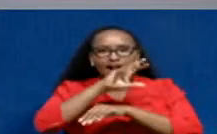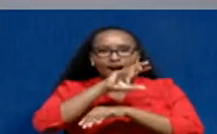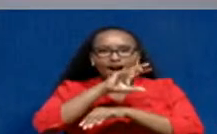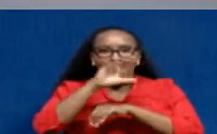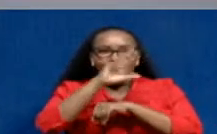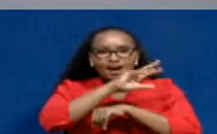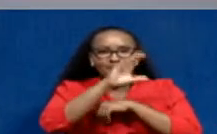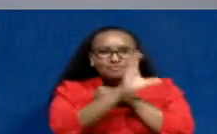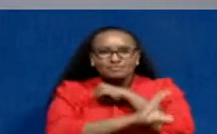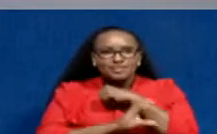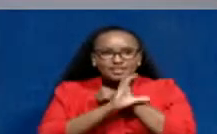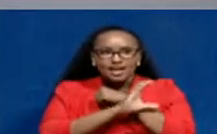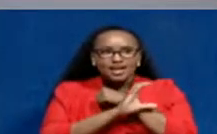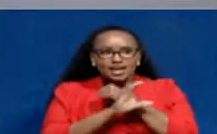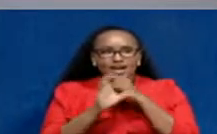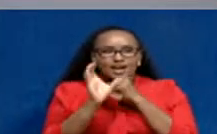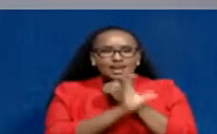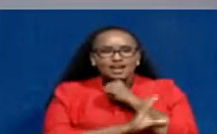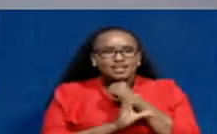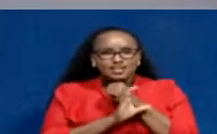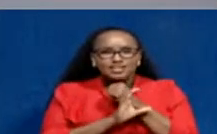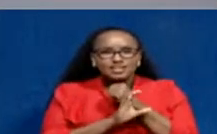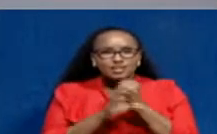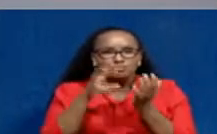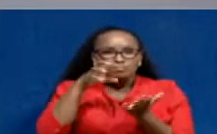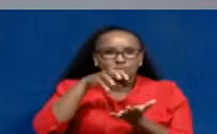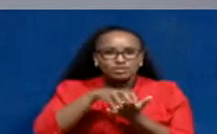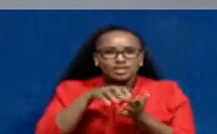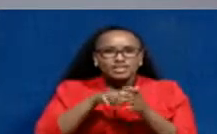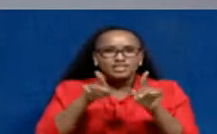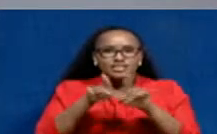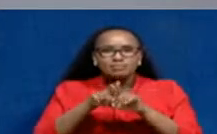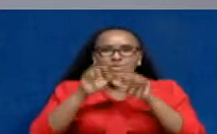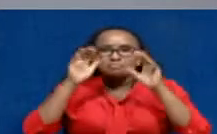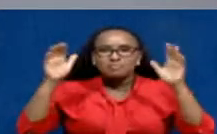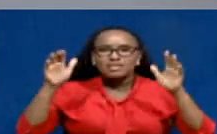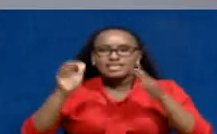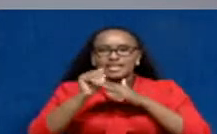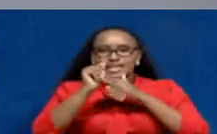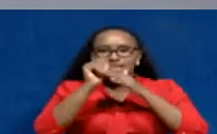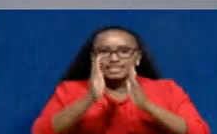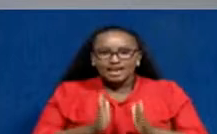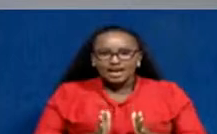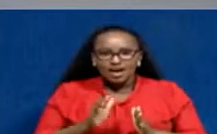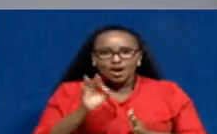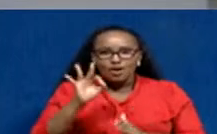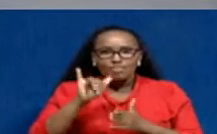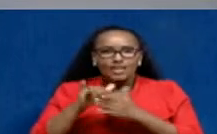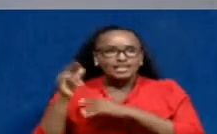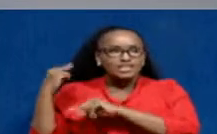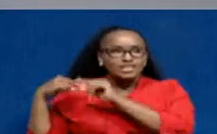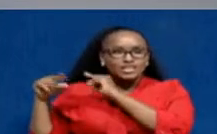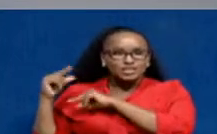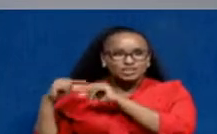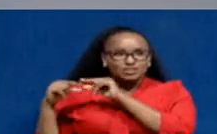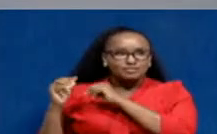continent, placing him as one of the greatest African statesmen of his